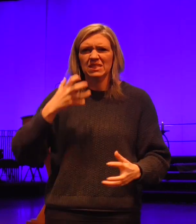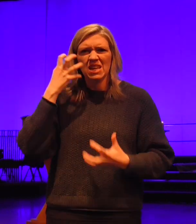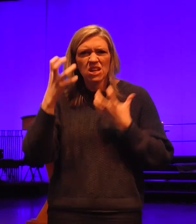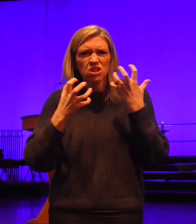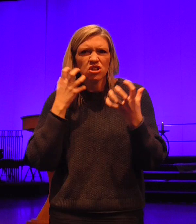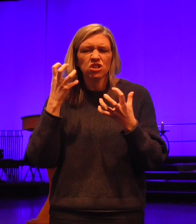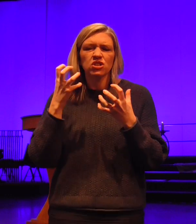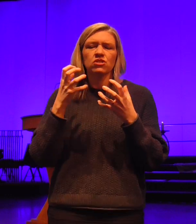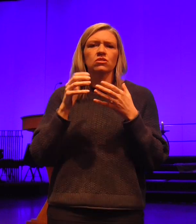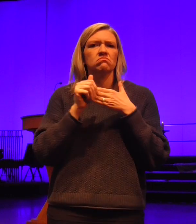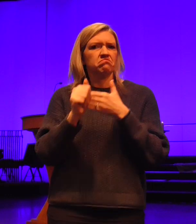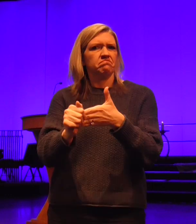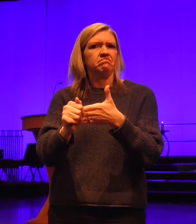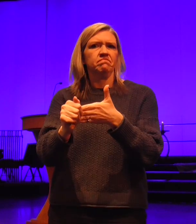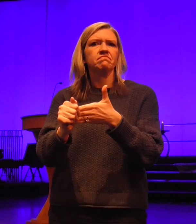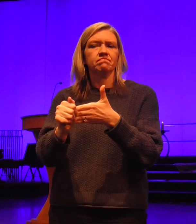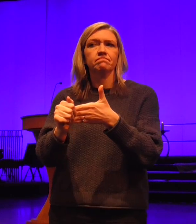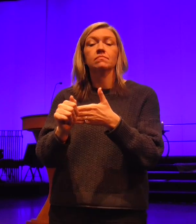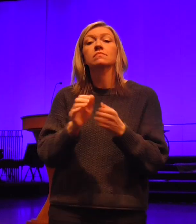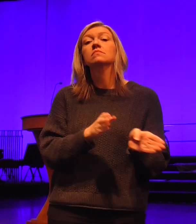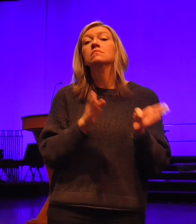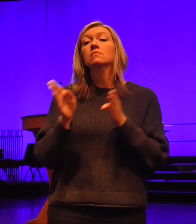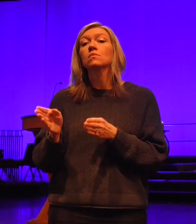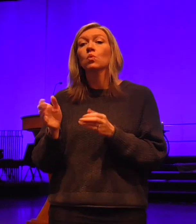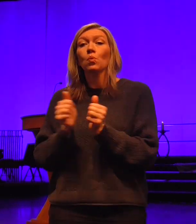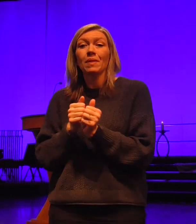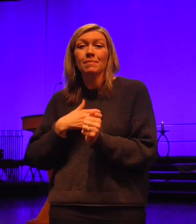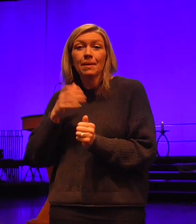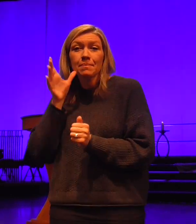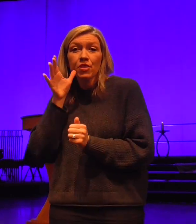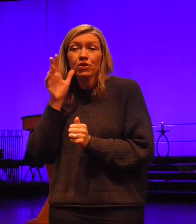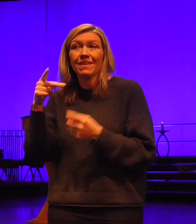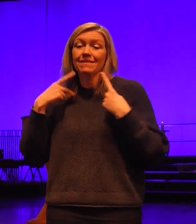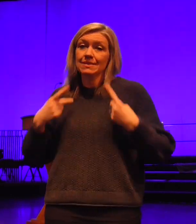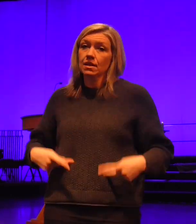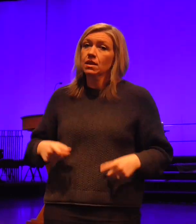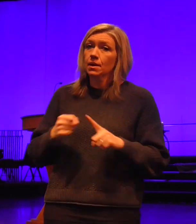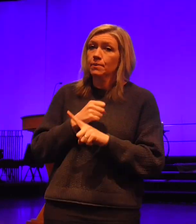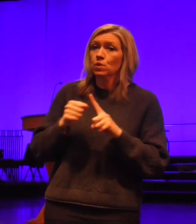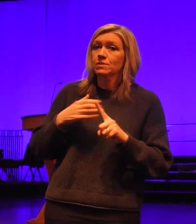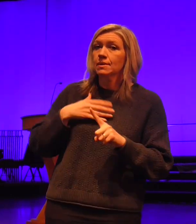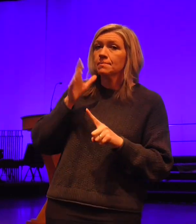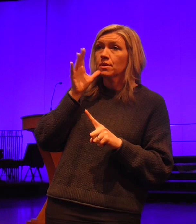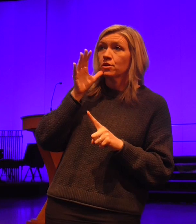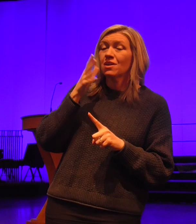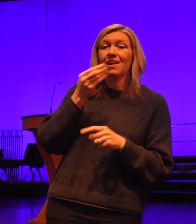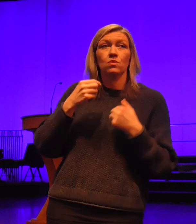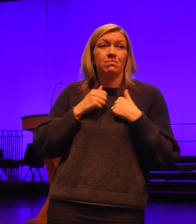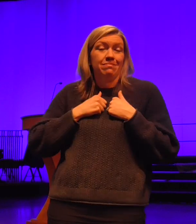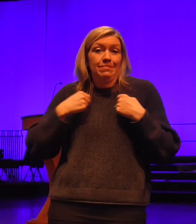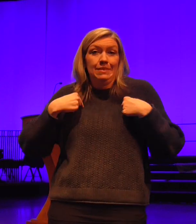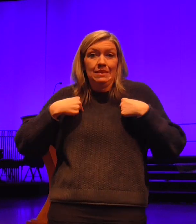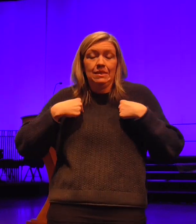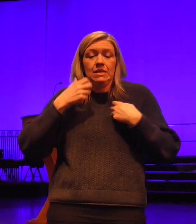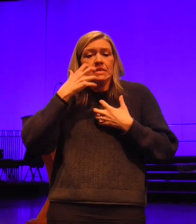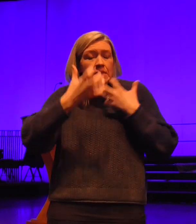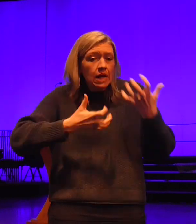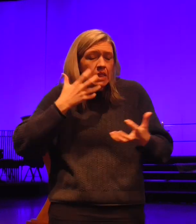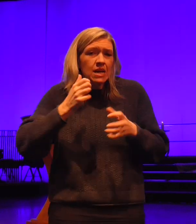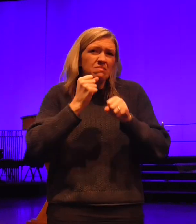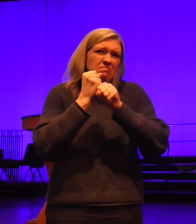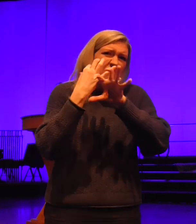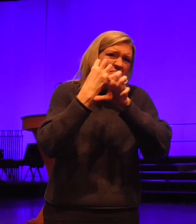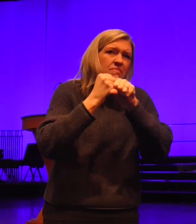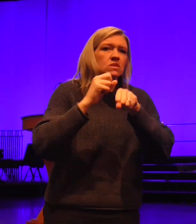led with. With my mother physically abusing her, and with me yelling and screaming was the